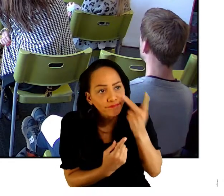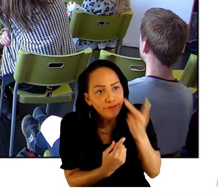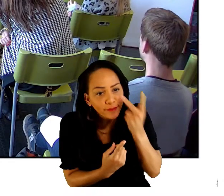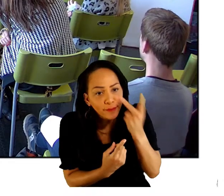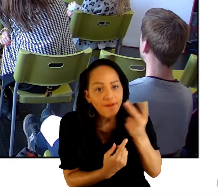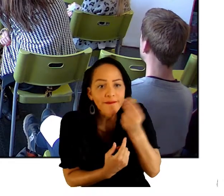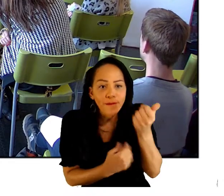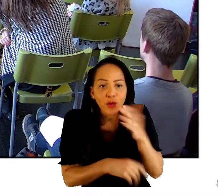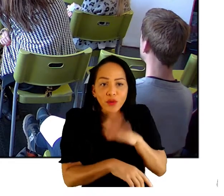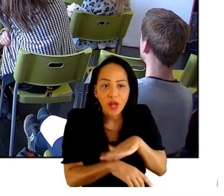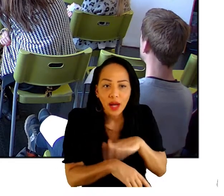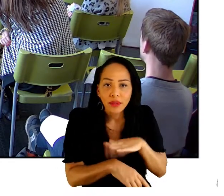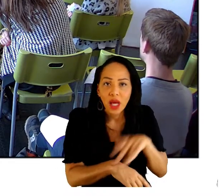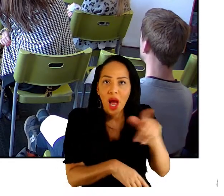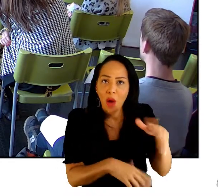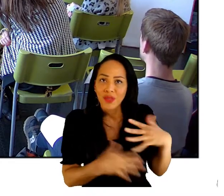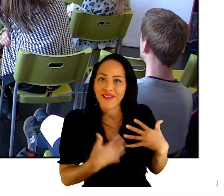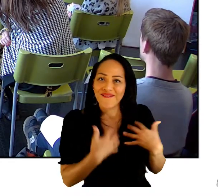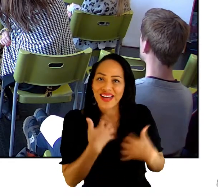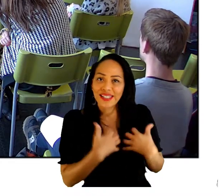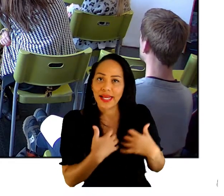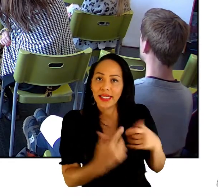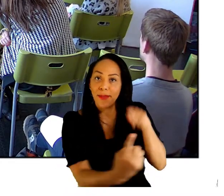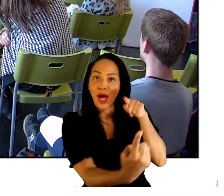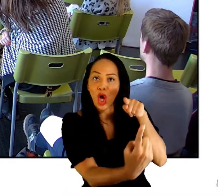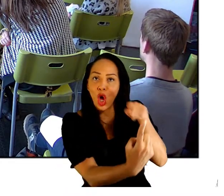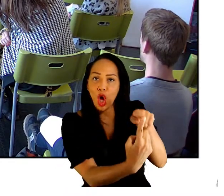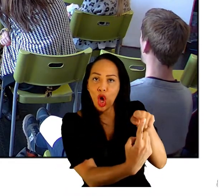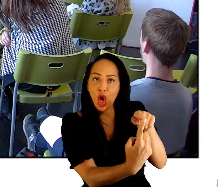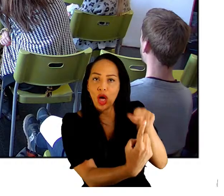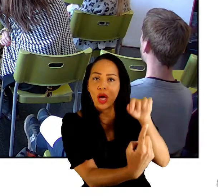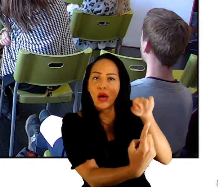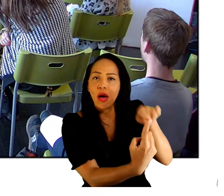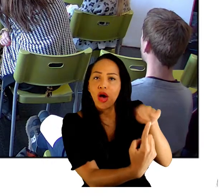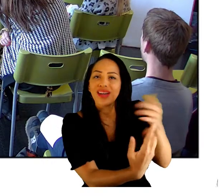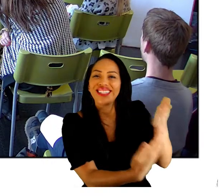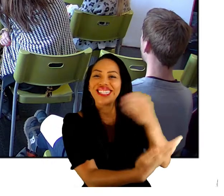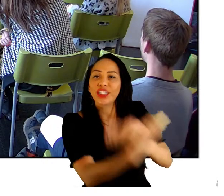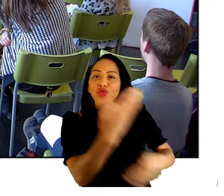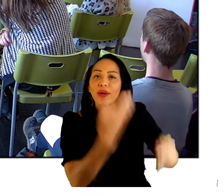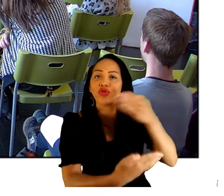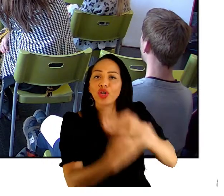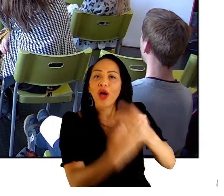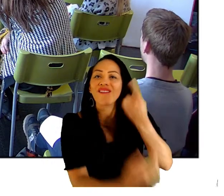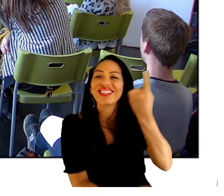by her, by what she was doing, and her description of self in this show.